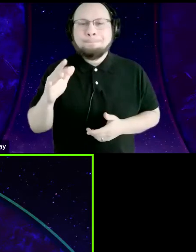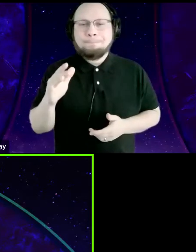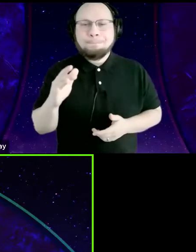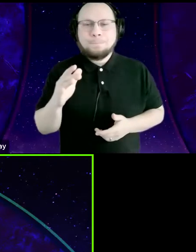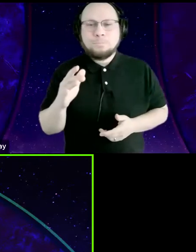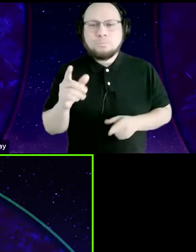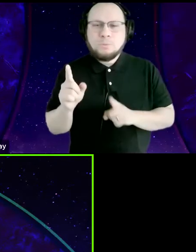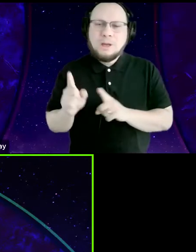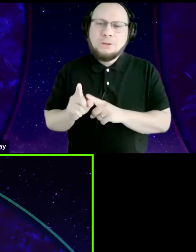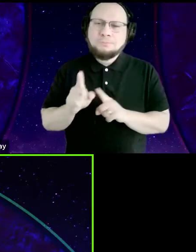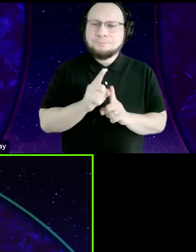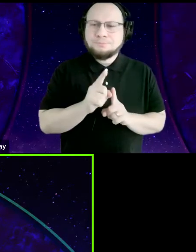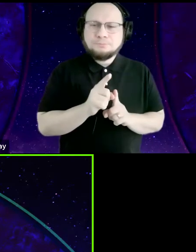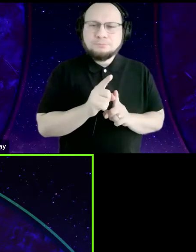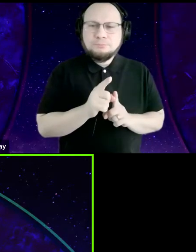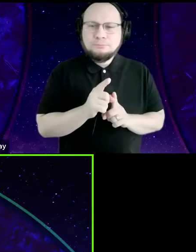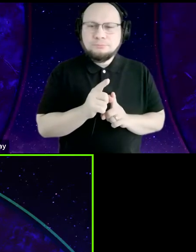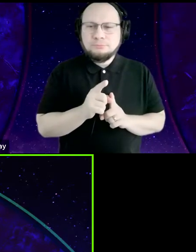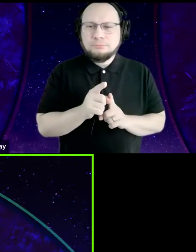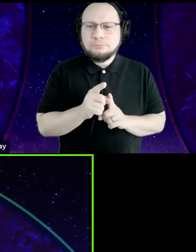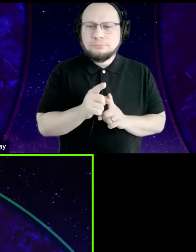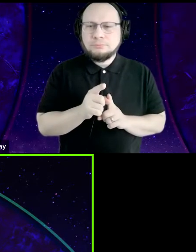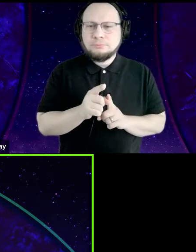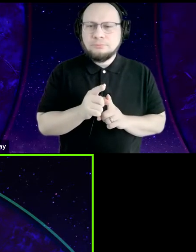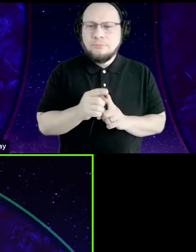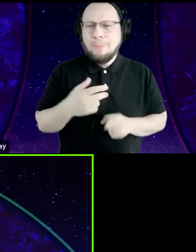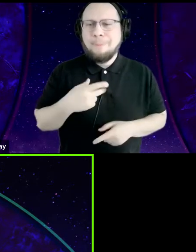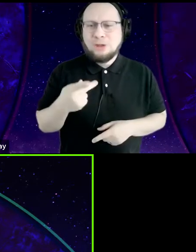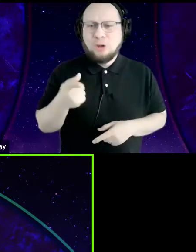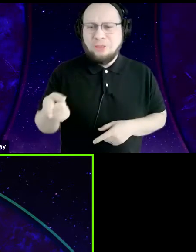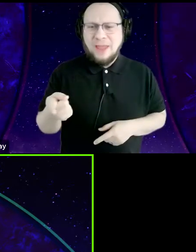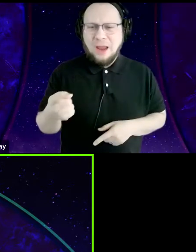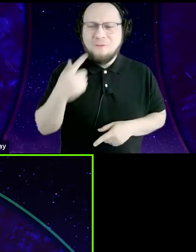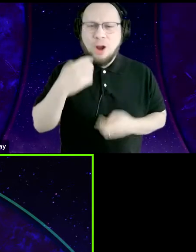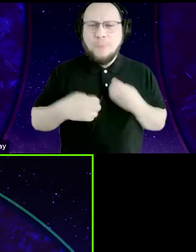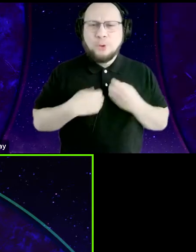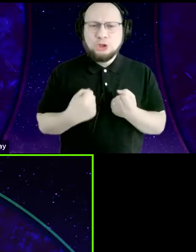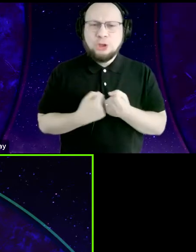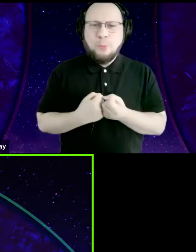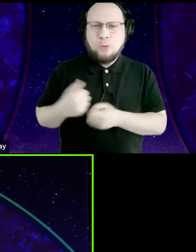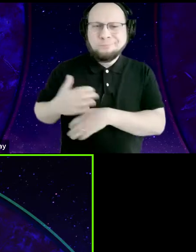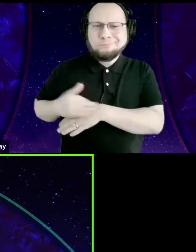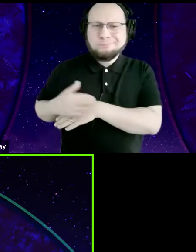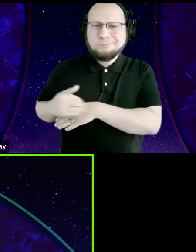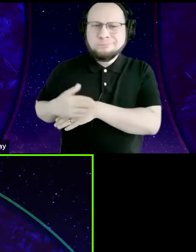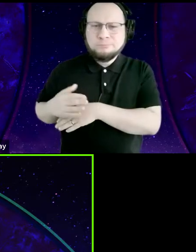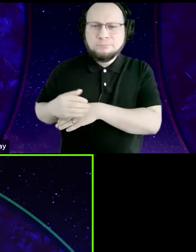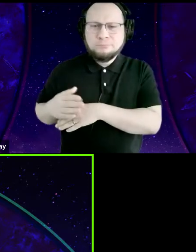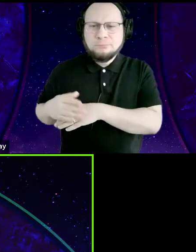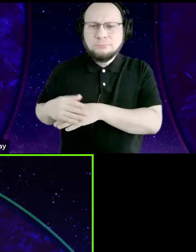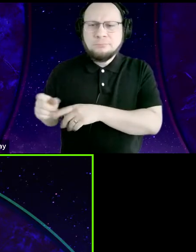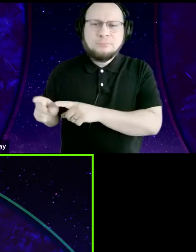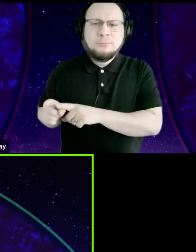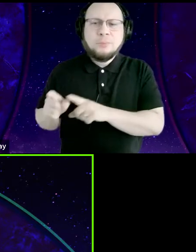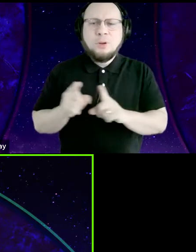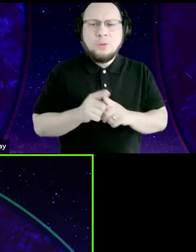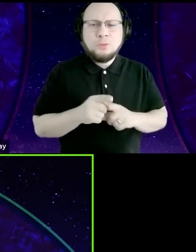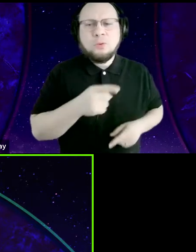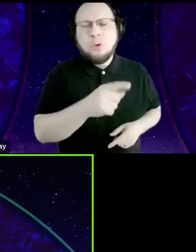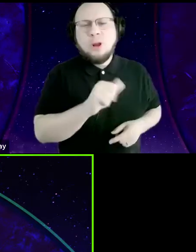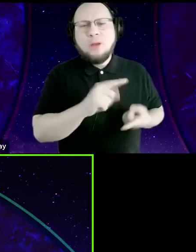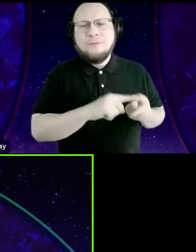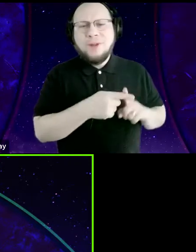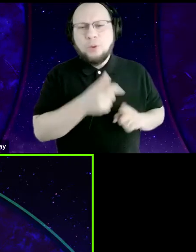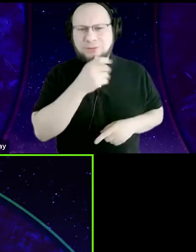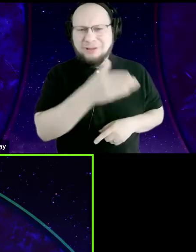And I also just, I had my dog there as my emotional support piece, but I also, Alicia, who I think is still here, came in and